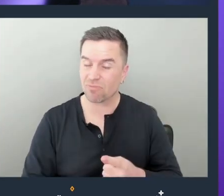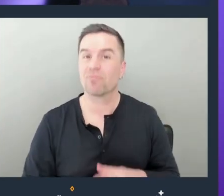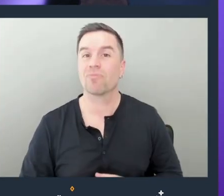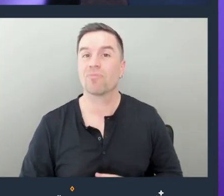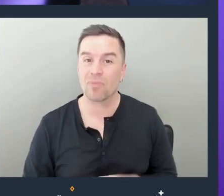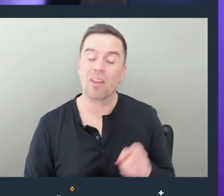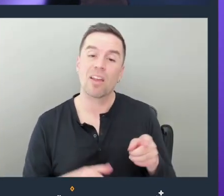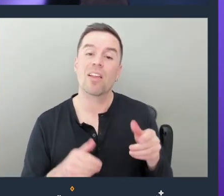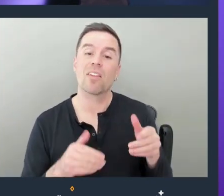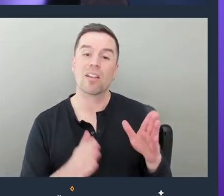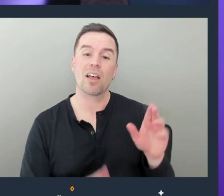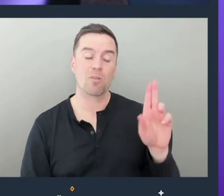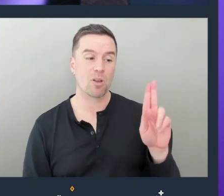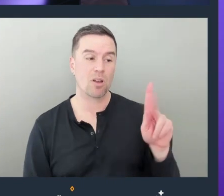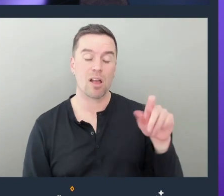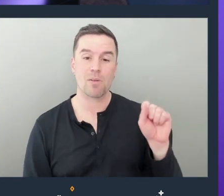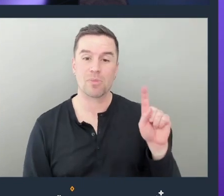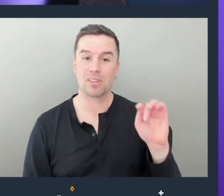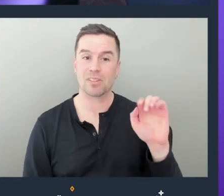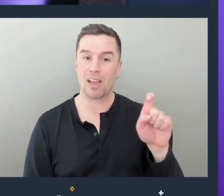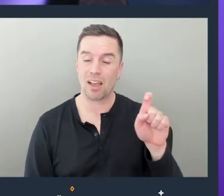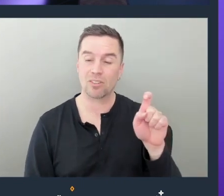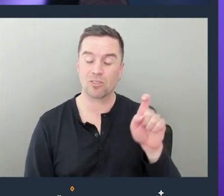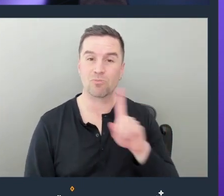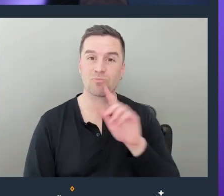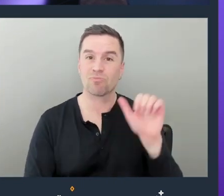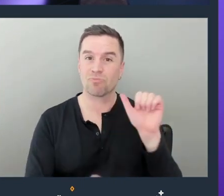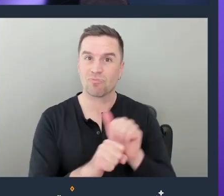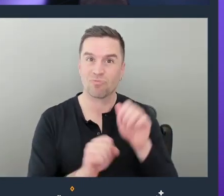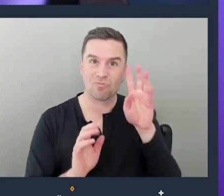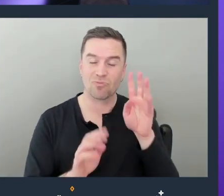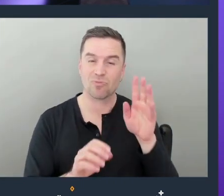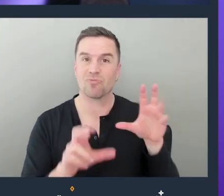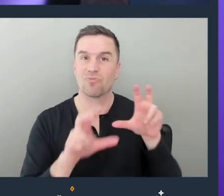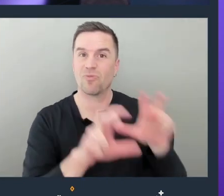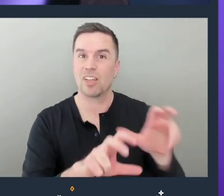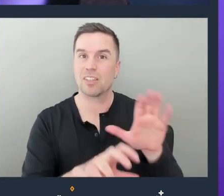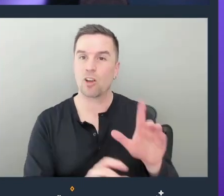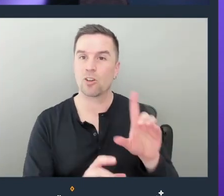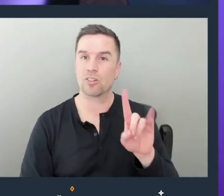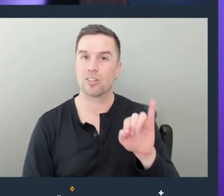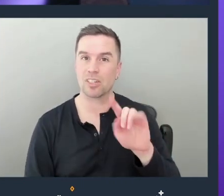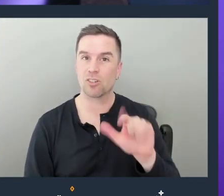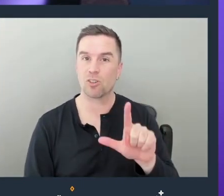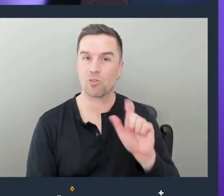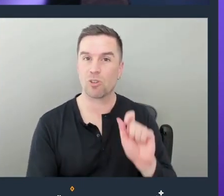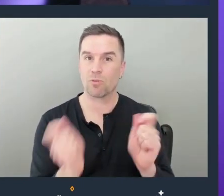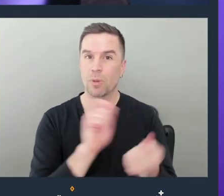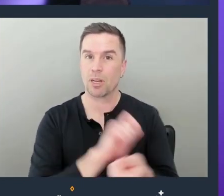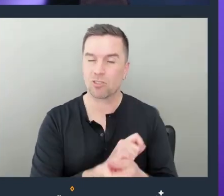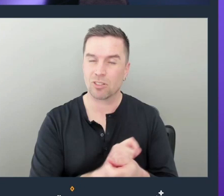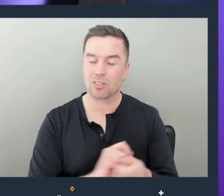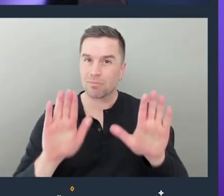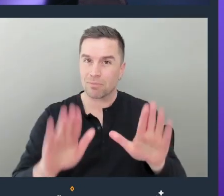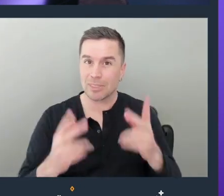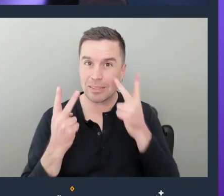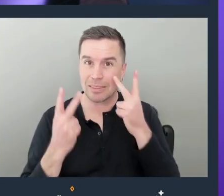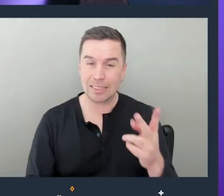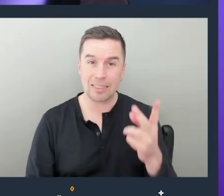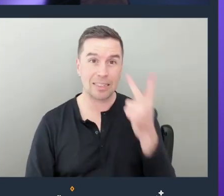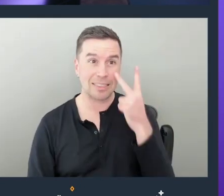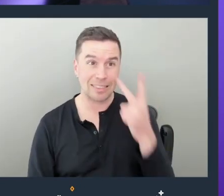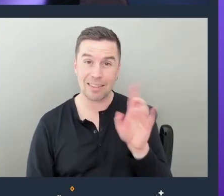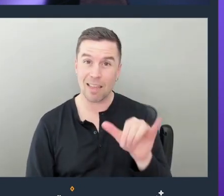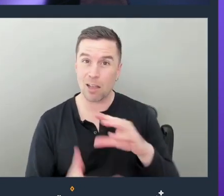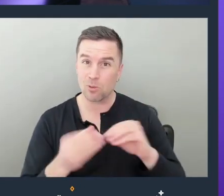in accelerating that digital transformation that they're going through. It's really awesome to see, and actually a story that I hear over and over from customers,